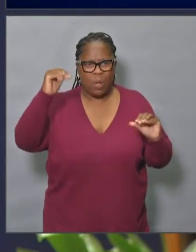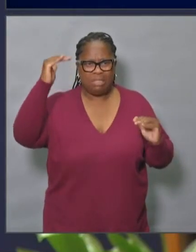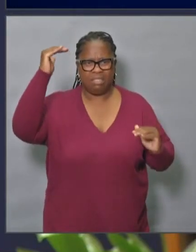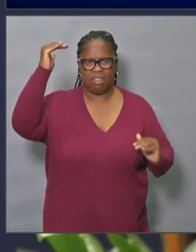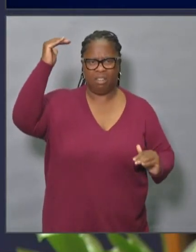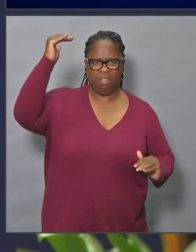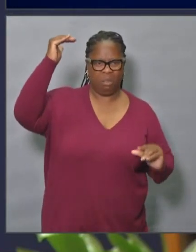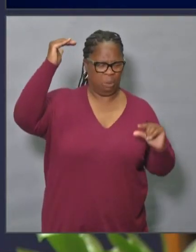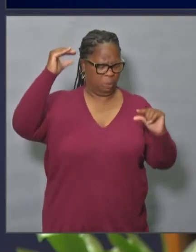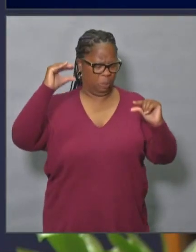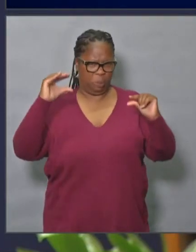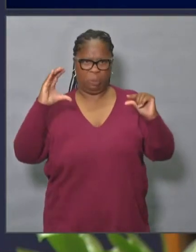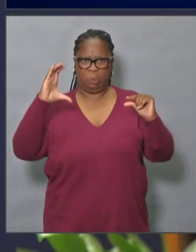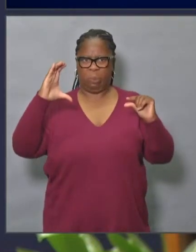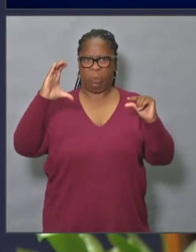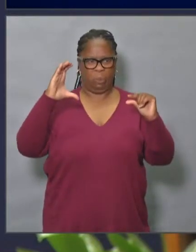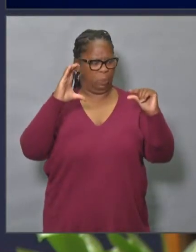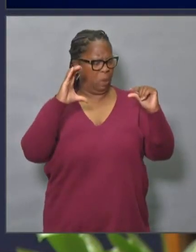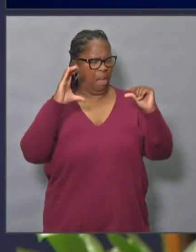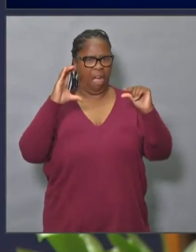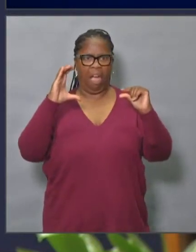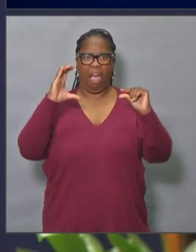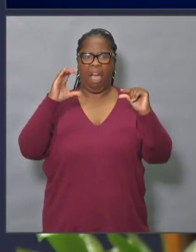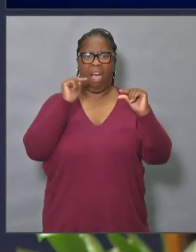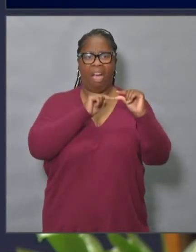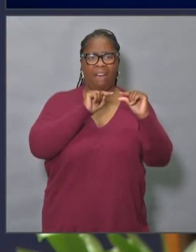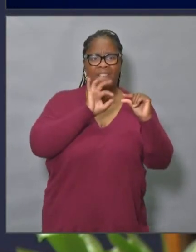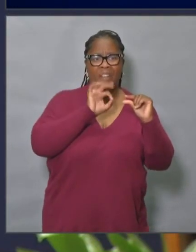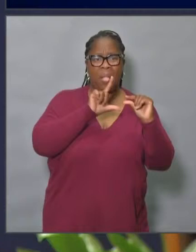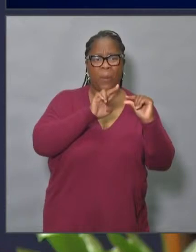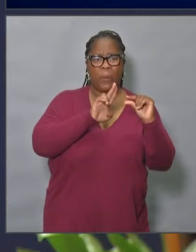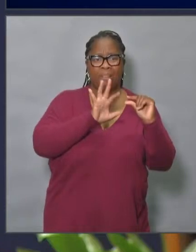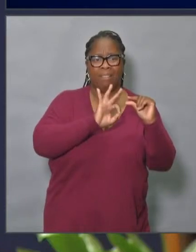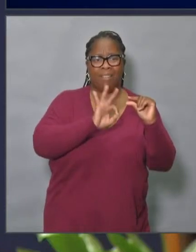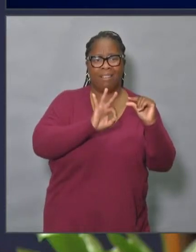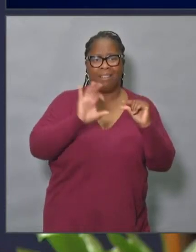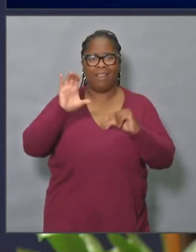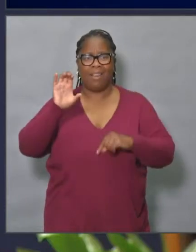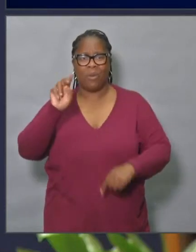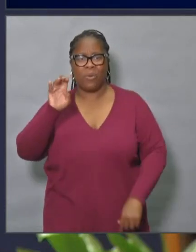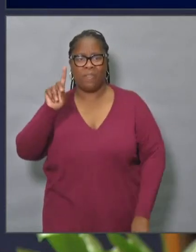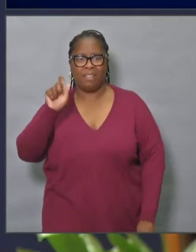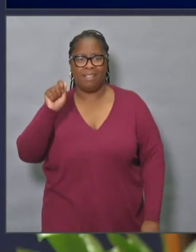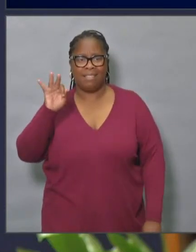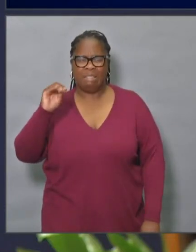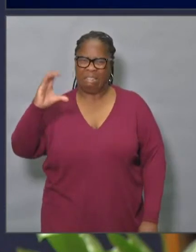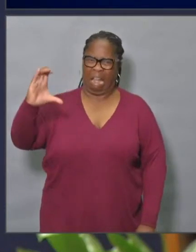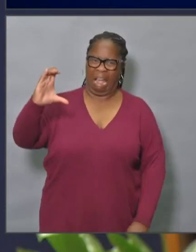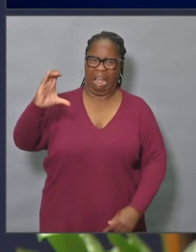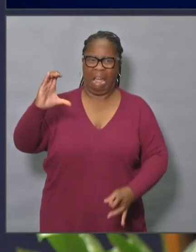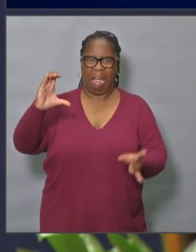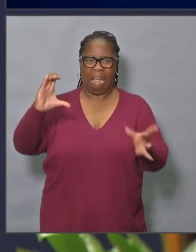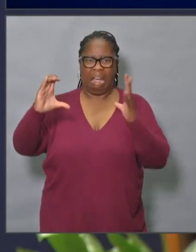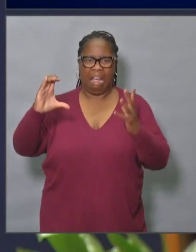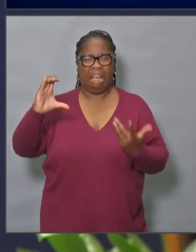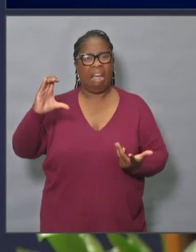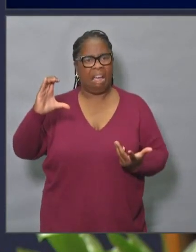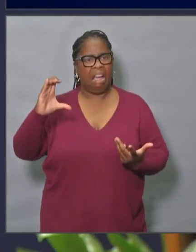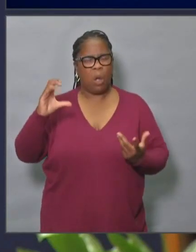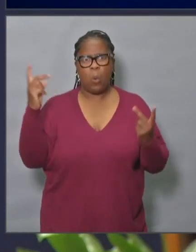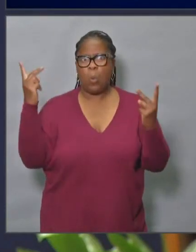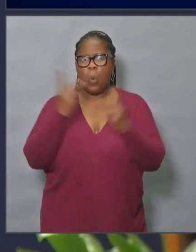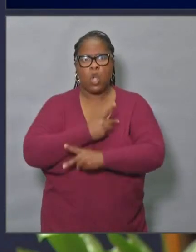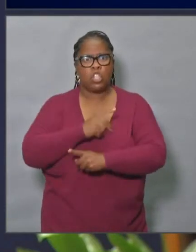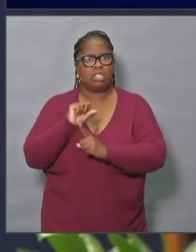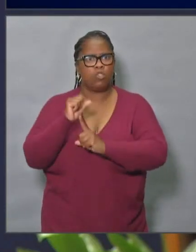with COVID-19, we believe, is much higher than it is with the flu, an illness where the vast, vast majority of individuals